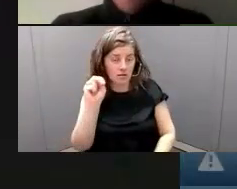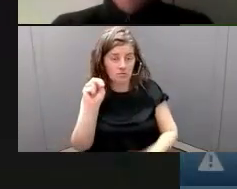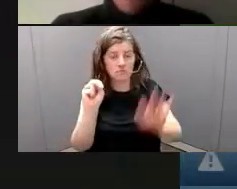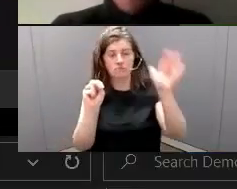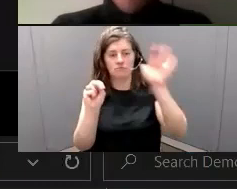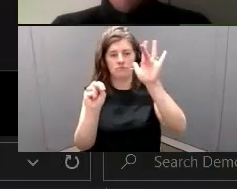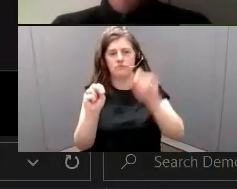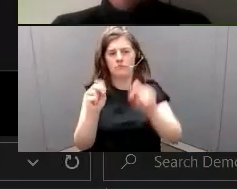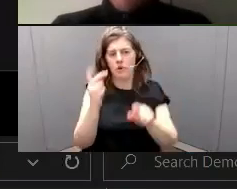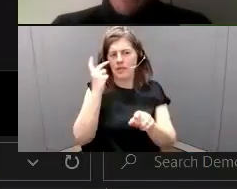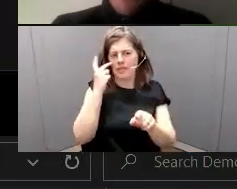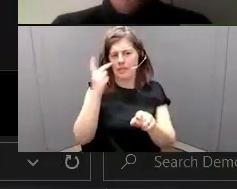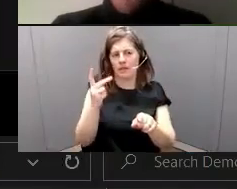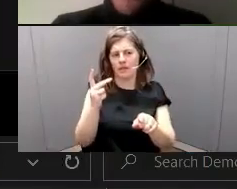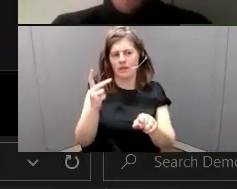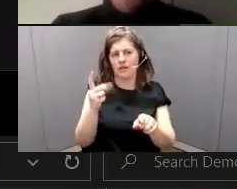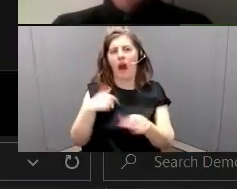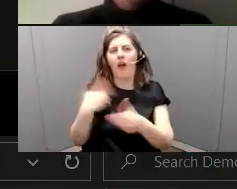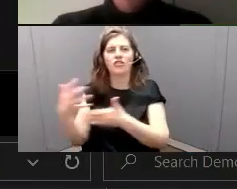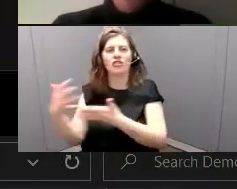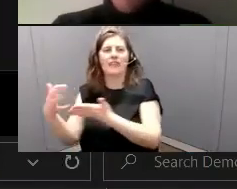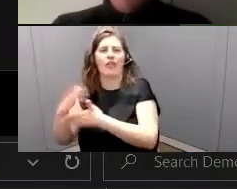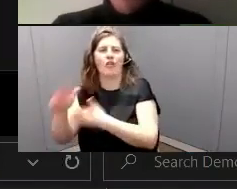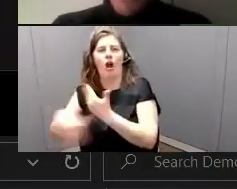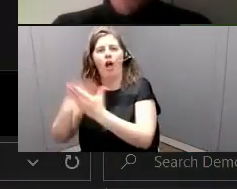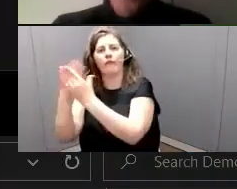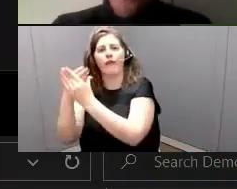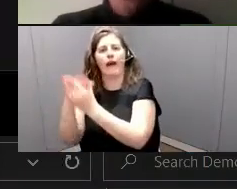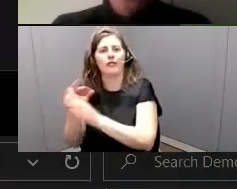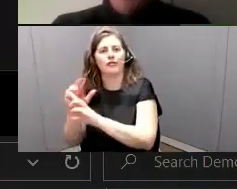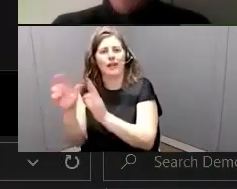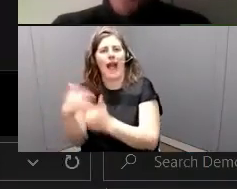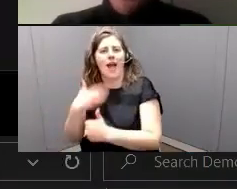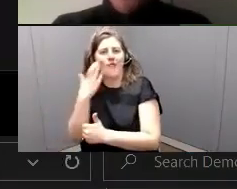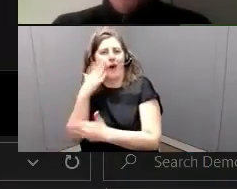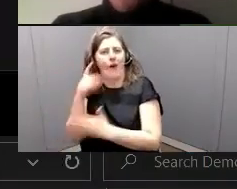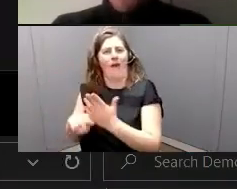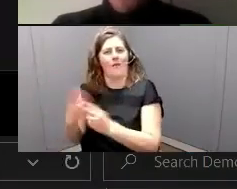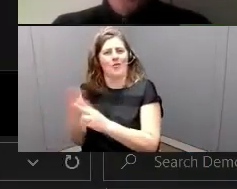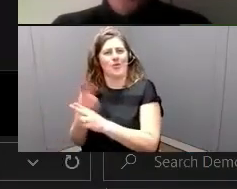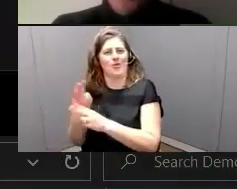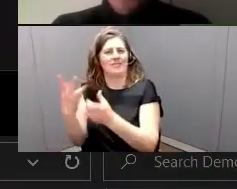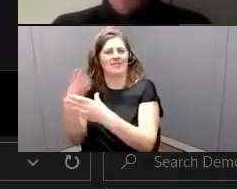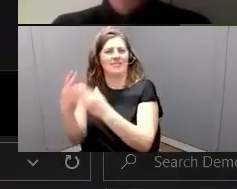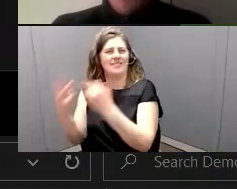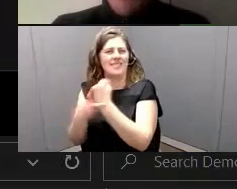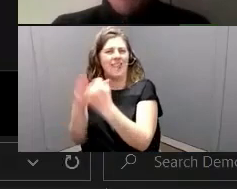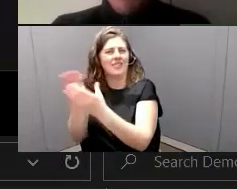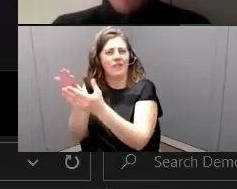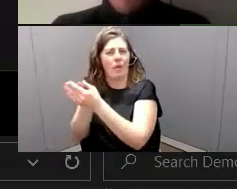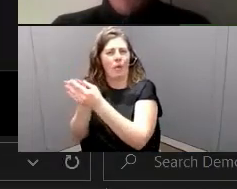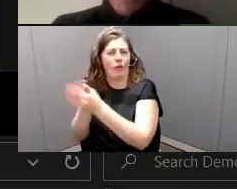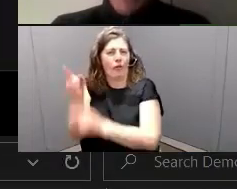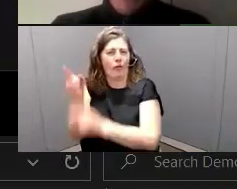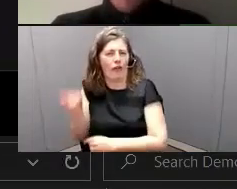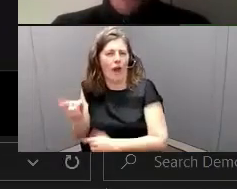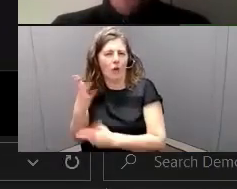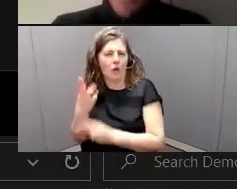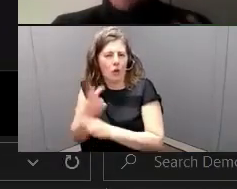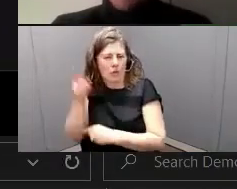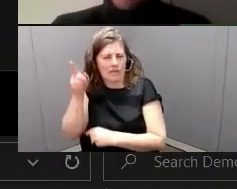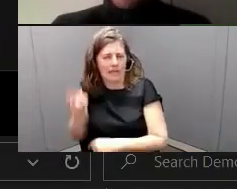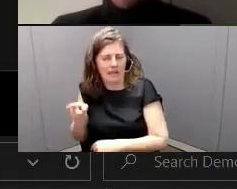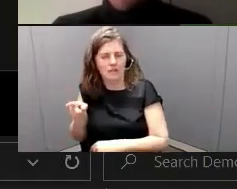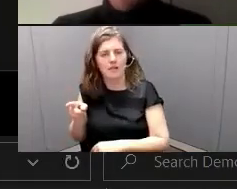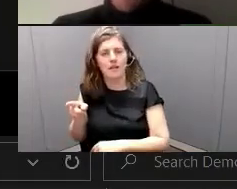Now, you'll see here that I've gathered all of the files that I know that I'm going to want to use for this demo. So